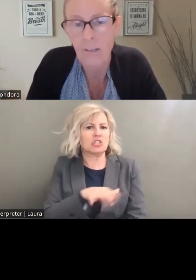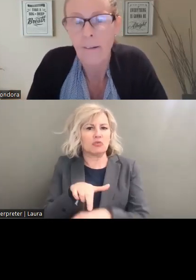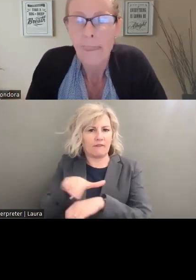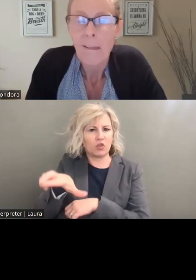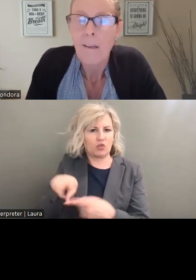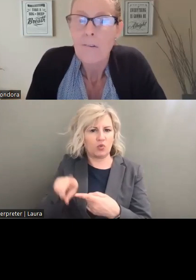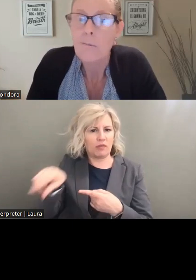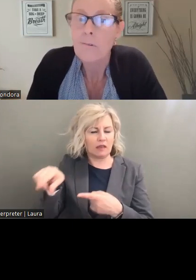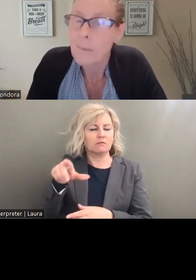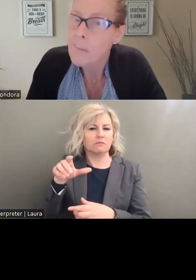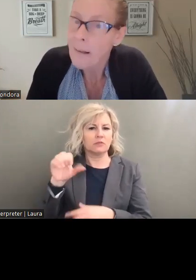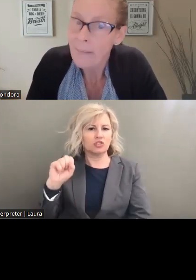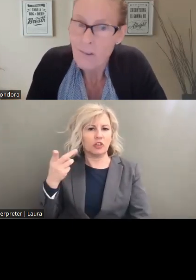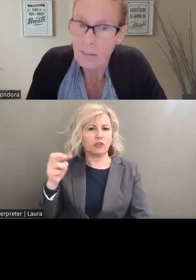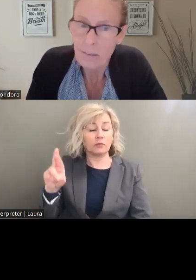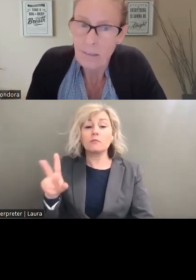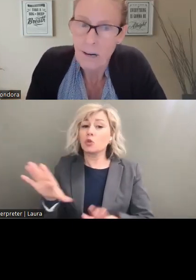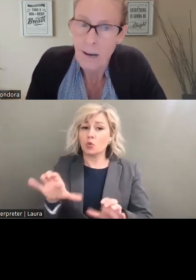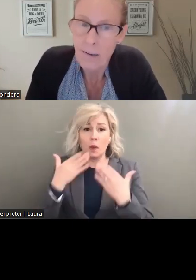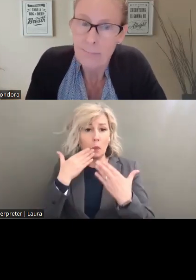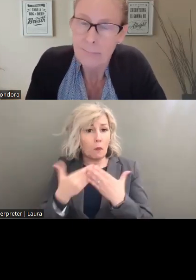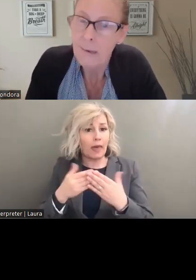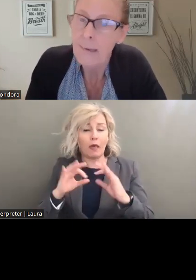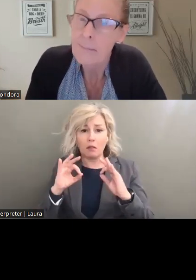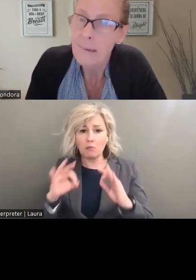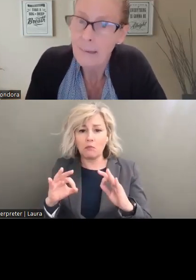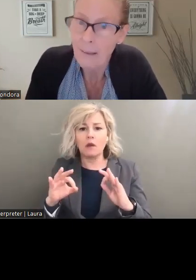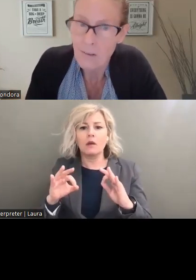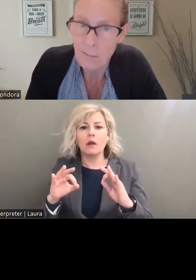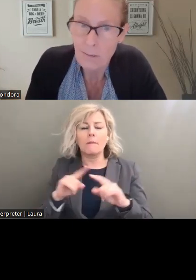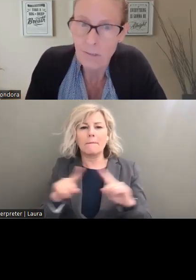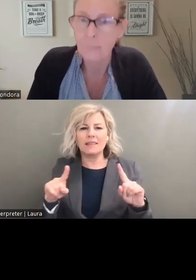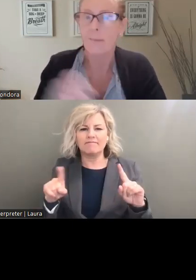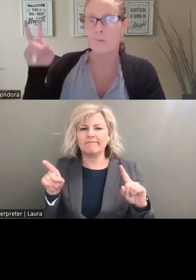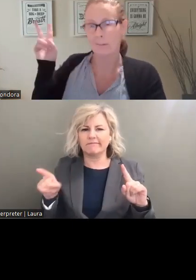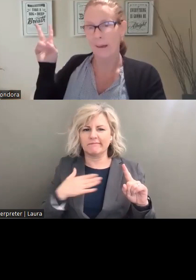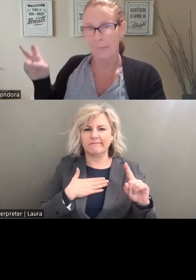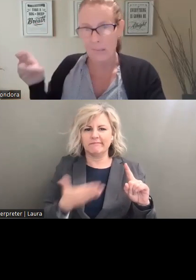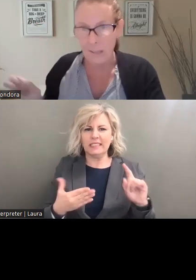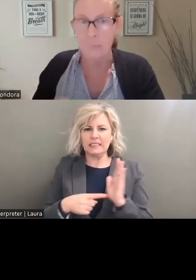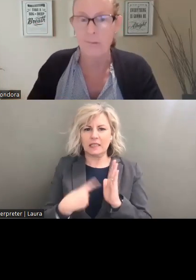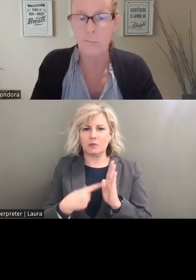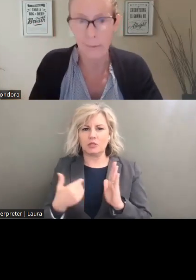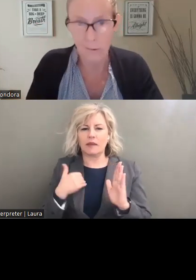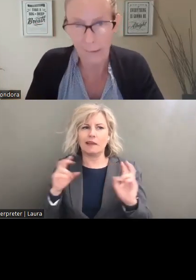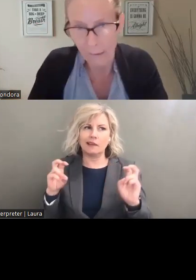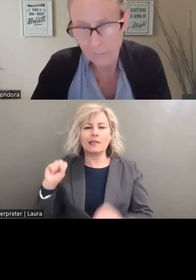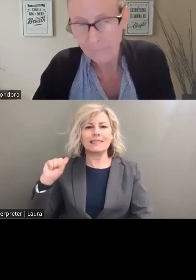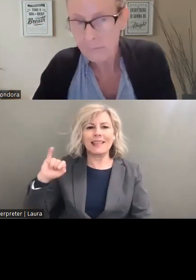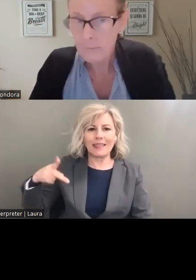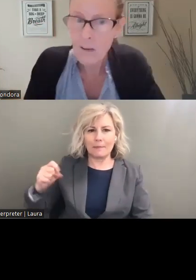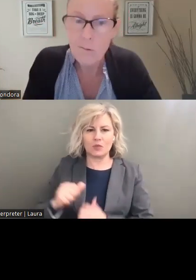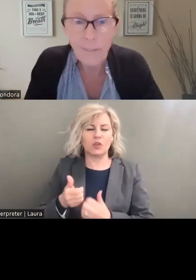shelter. She was doing well in the shelter, but admitting that she was sometimes sort of having slips with